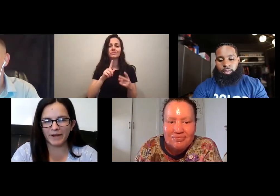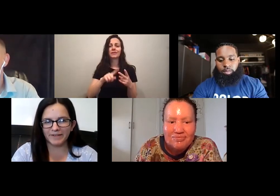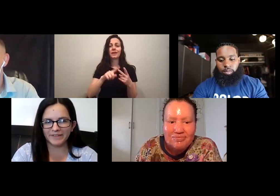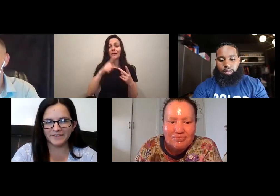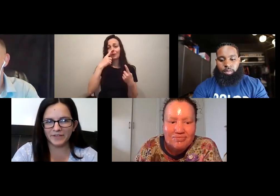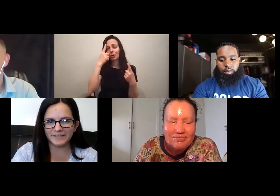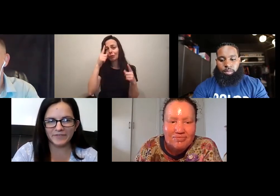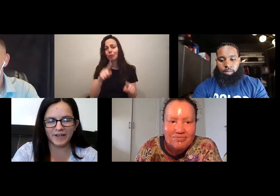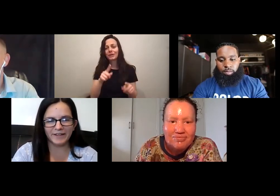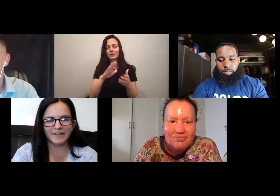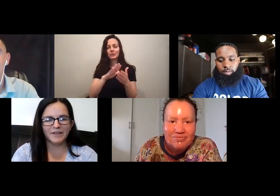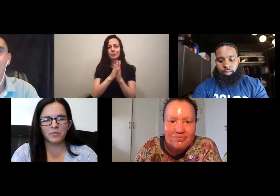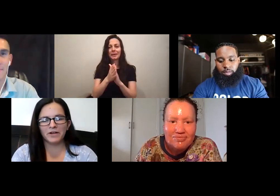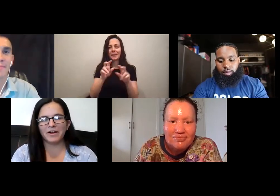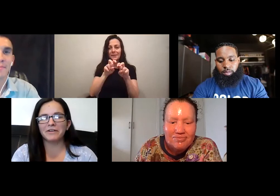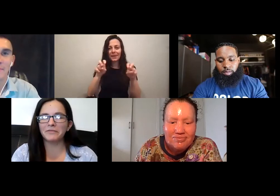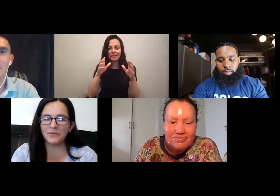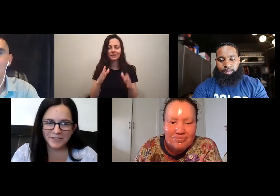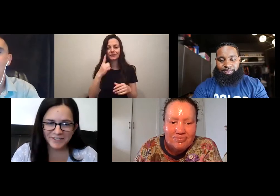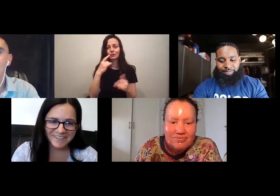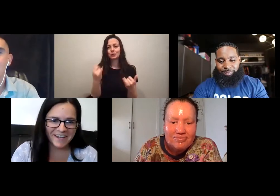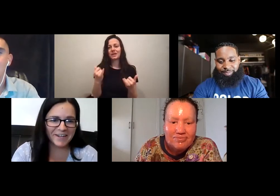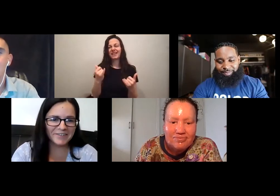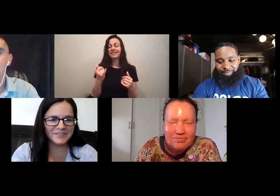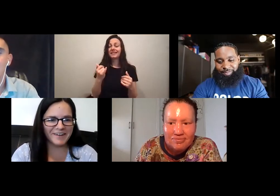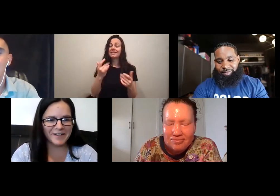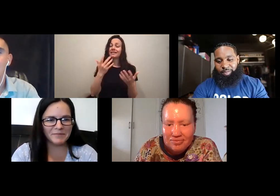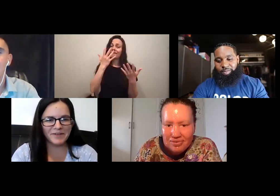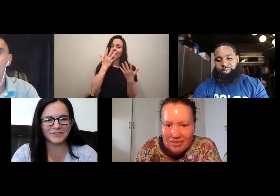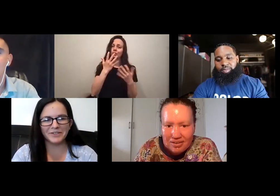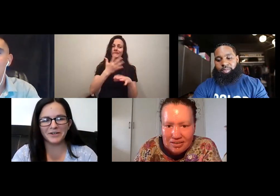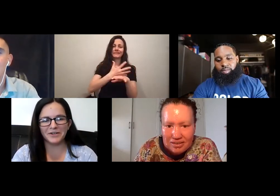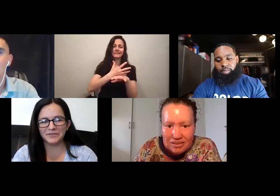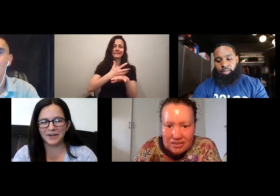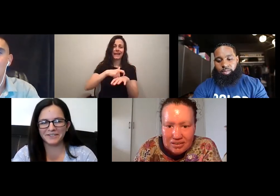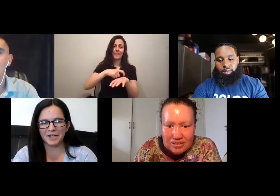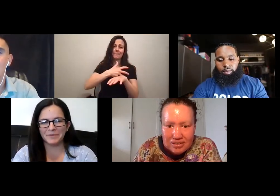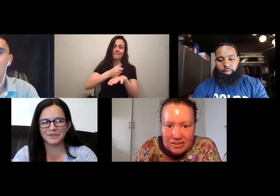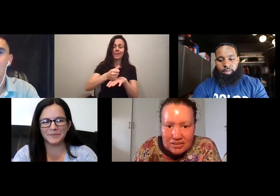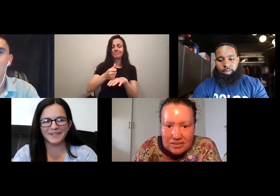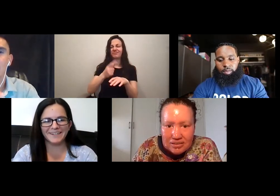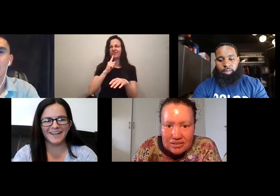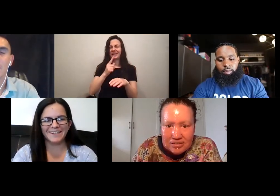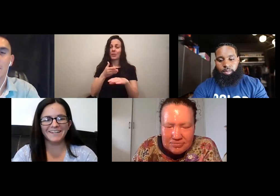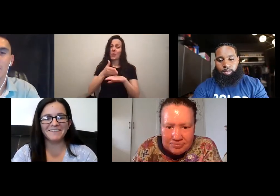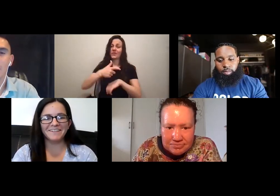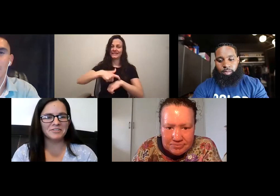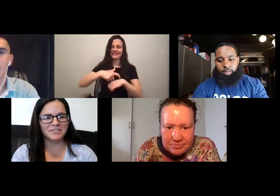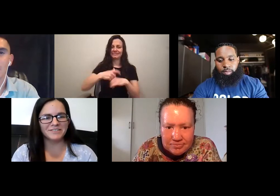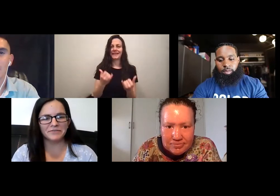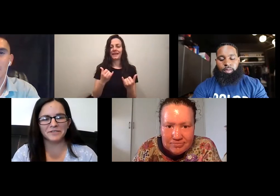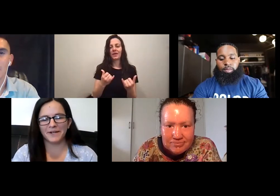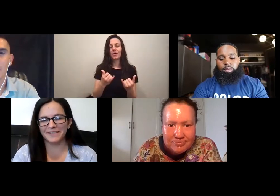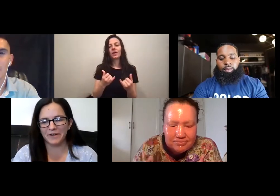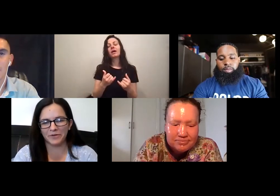to be panelists for this evening. We are unfortunately out of time. We've actually gone over our time a little bit, and in the